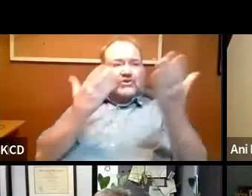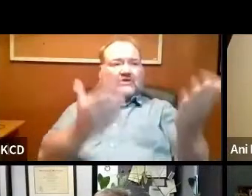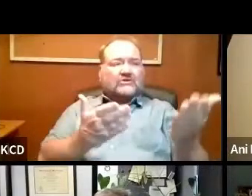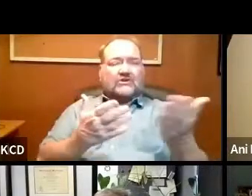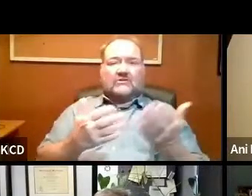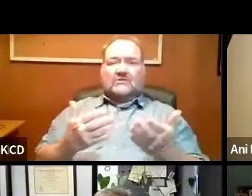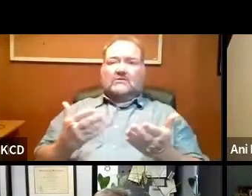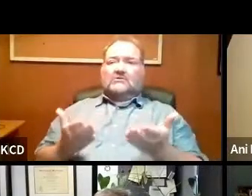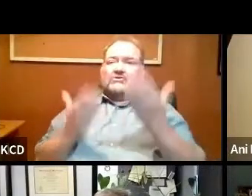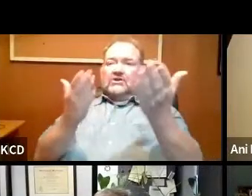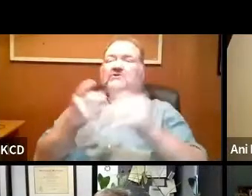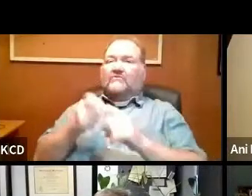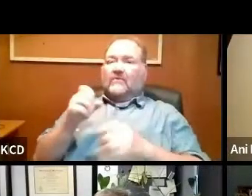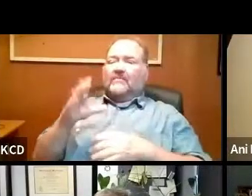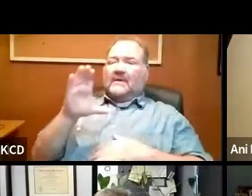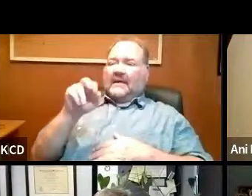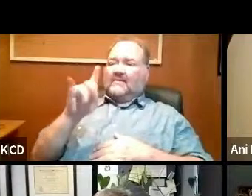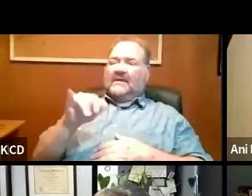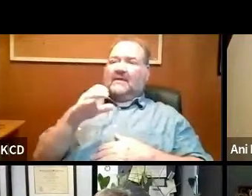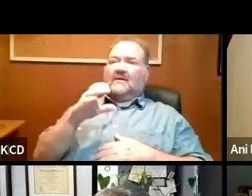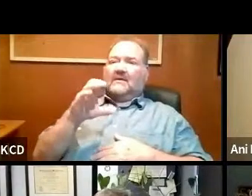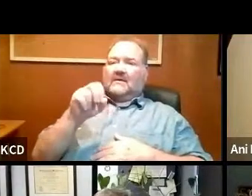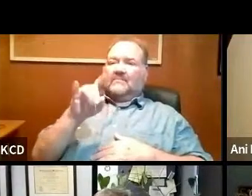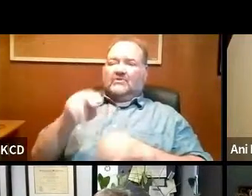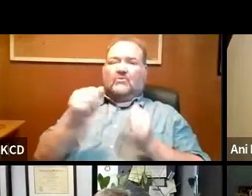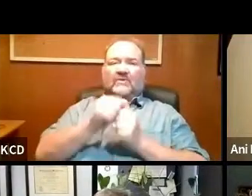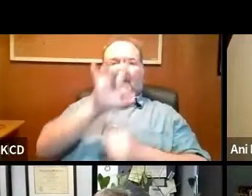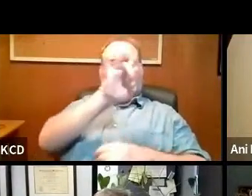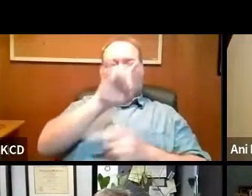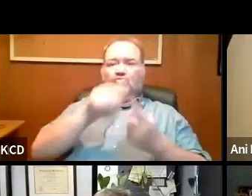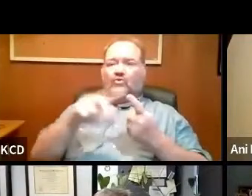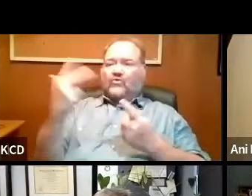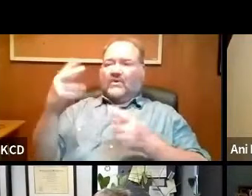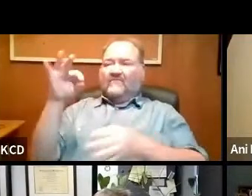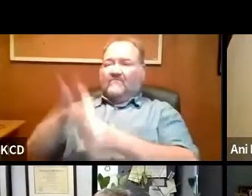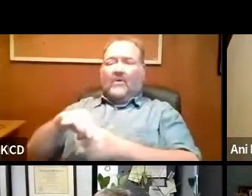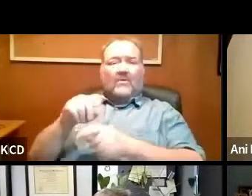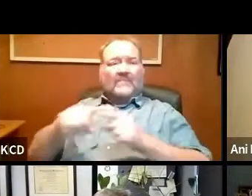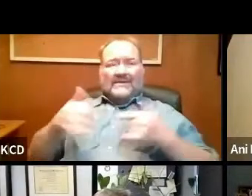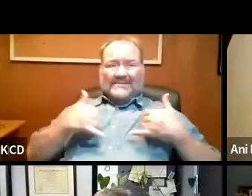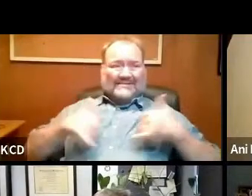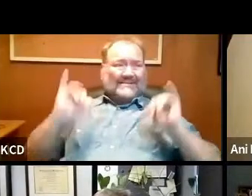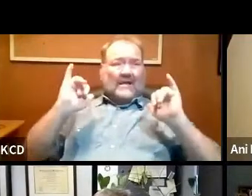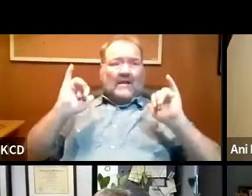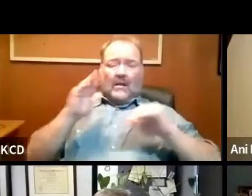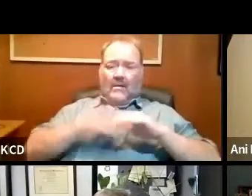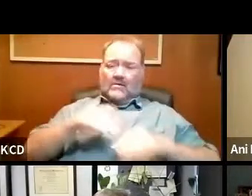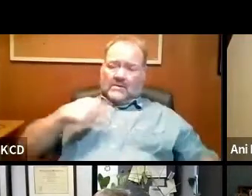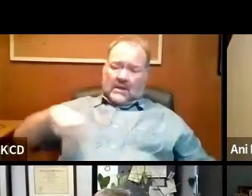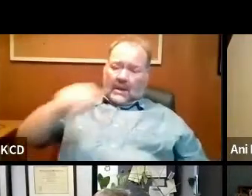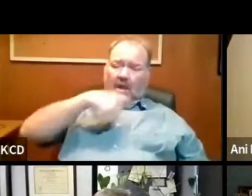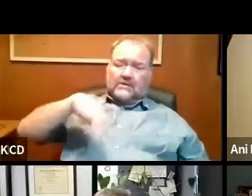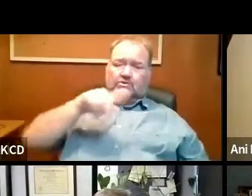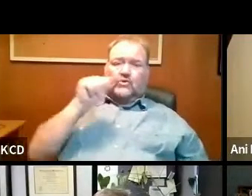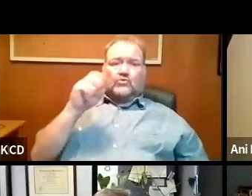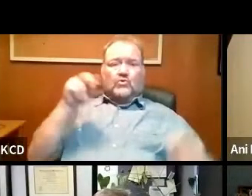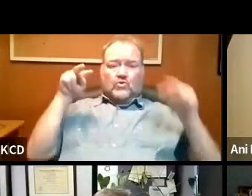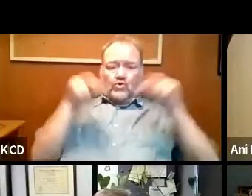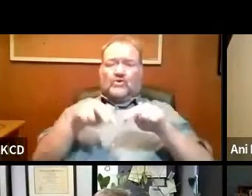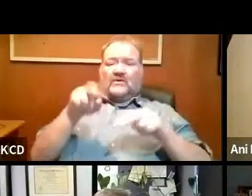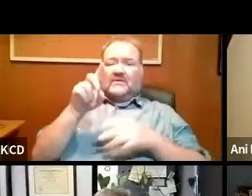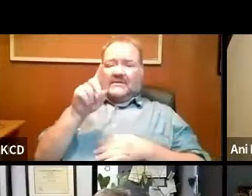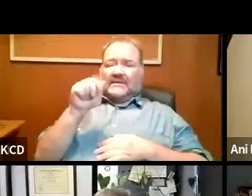or a suggestion from County Commission with an 8-3 vote, but it's still really on us to look at the